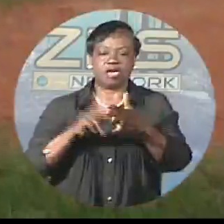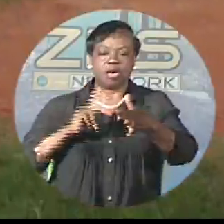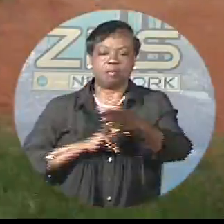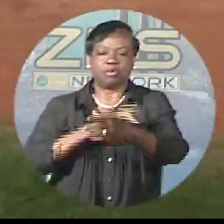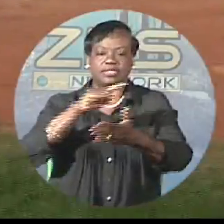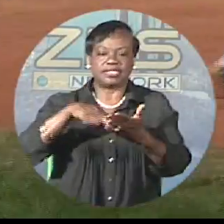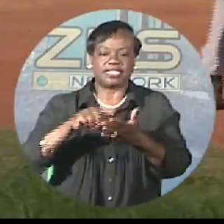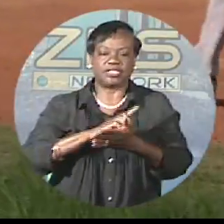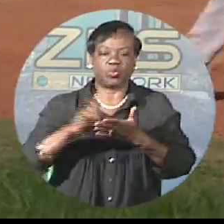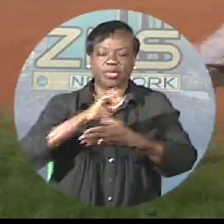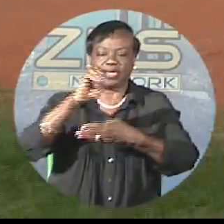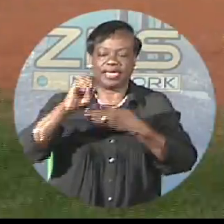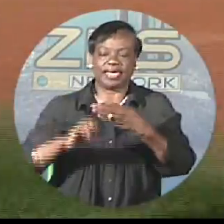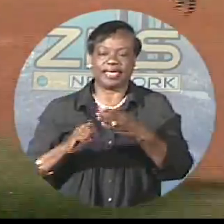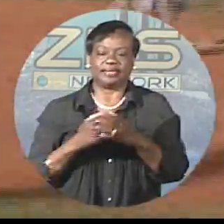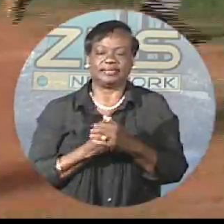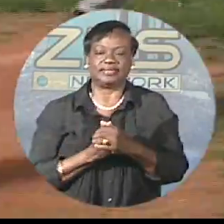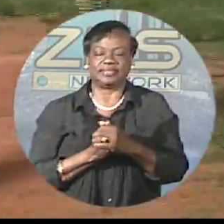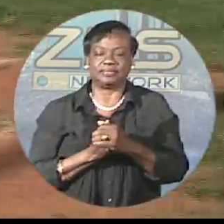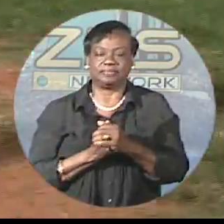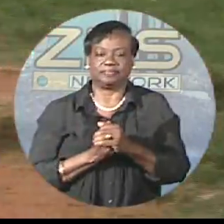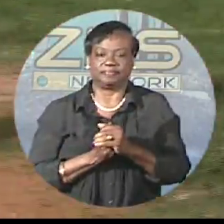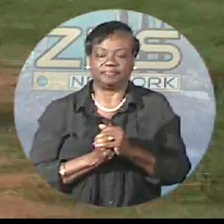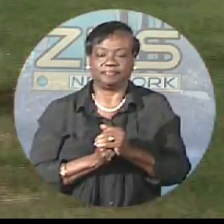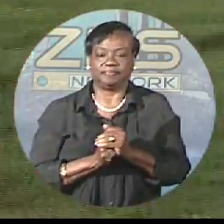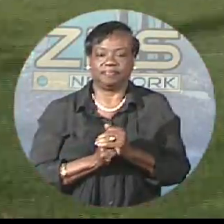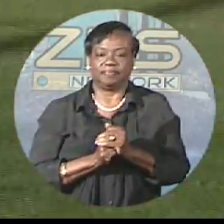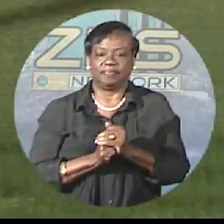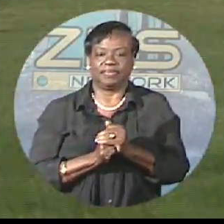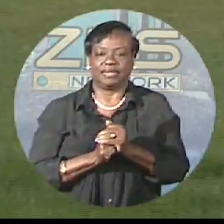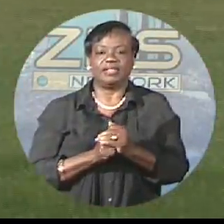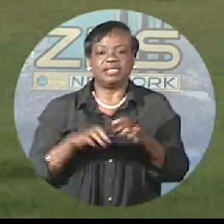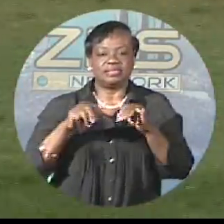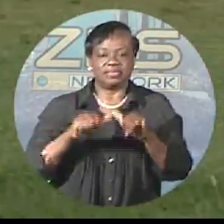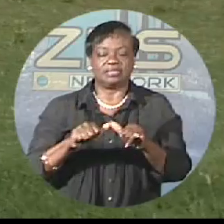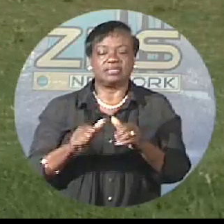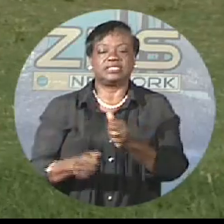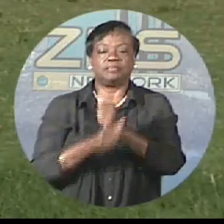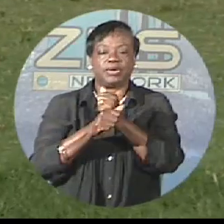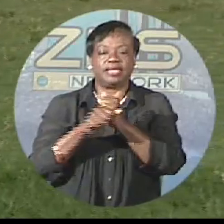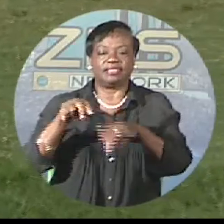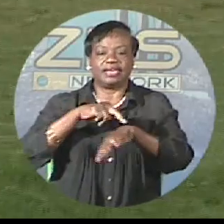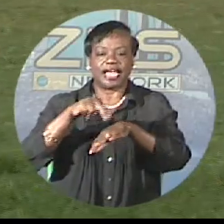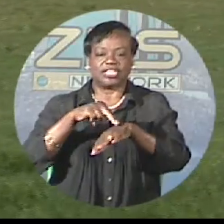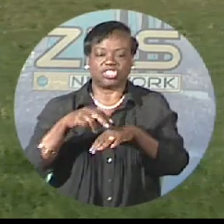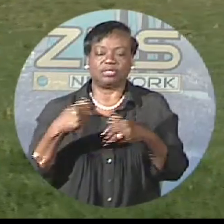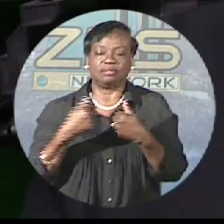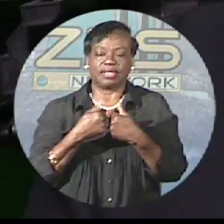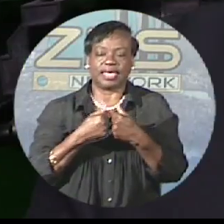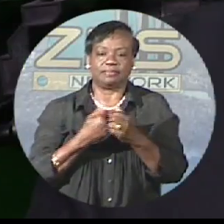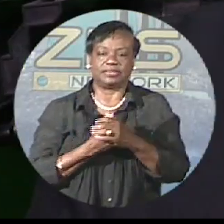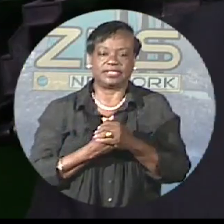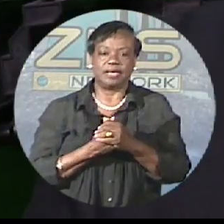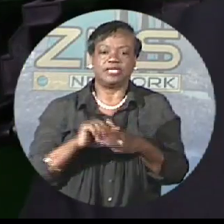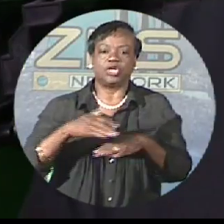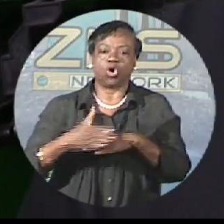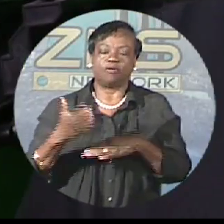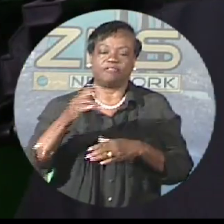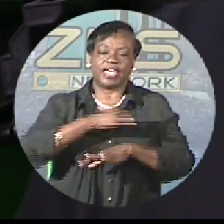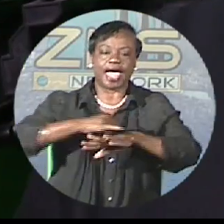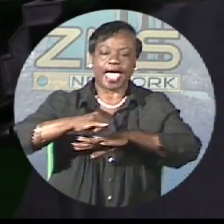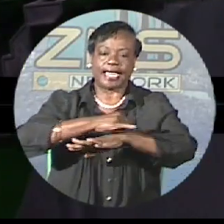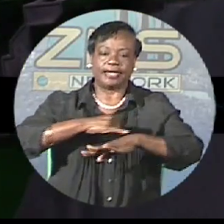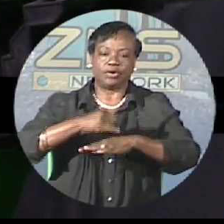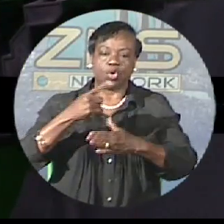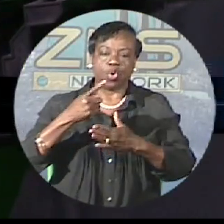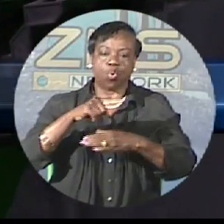couple months back, certain leagues split from the BBF, but they are still supporting the Nationals. I was off the island when it all took place.